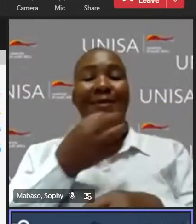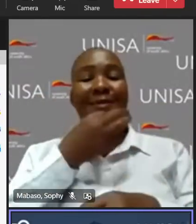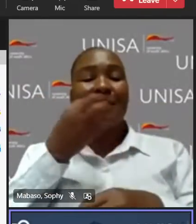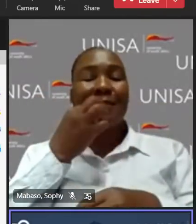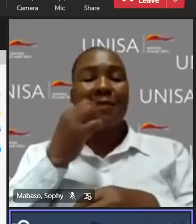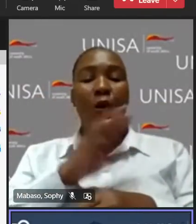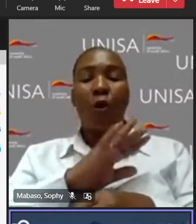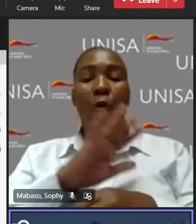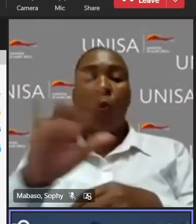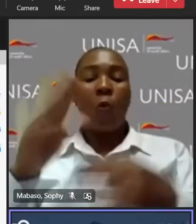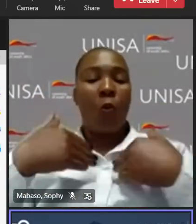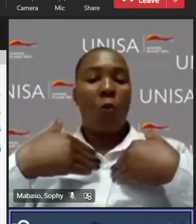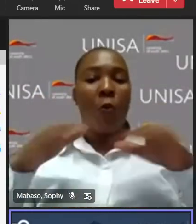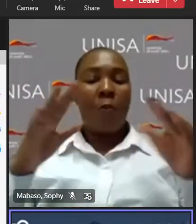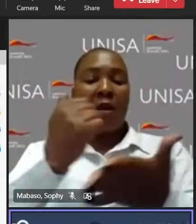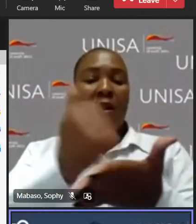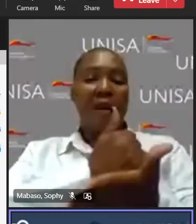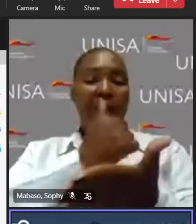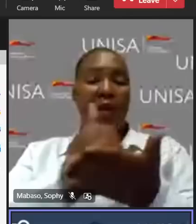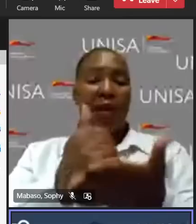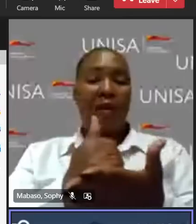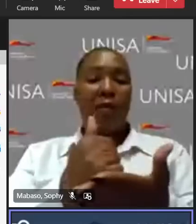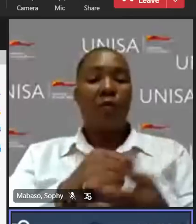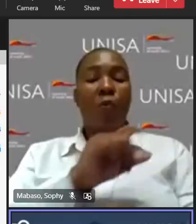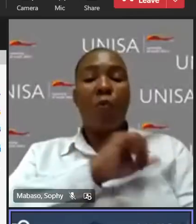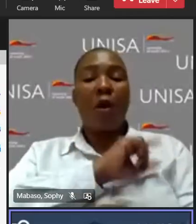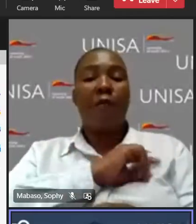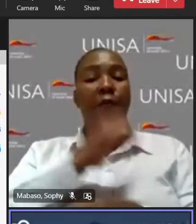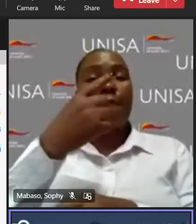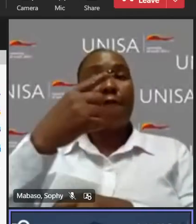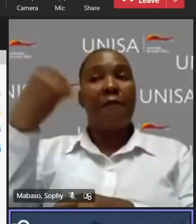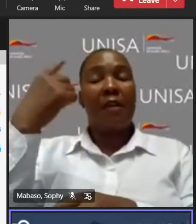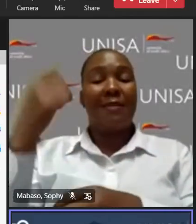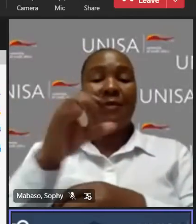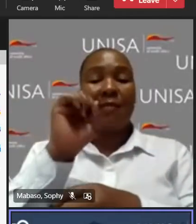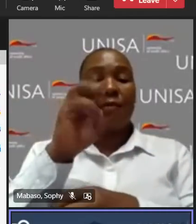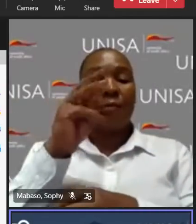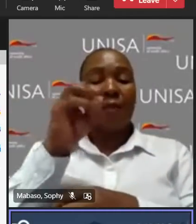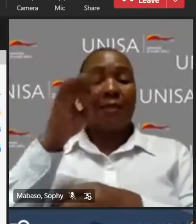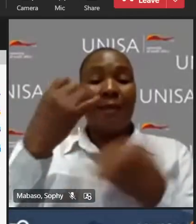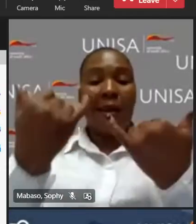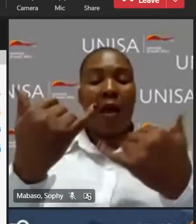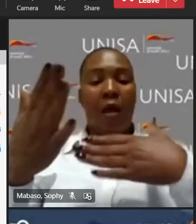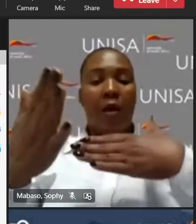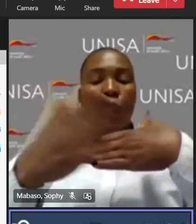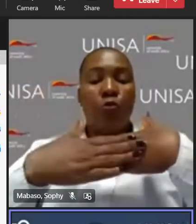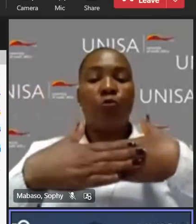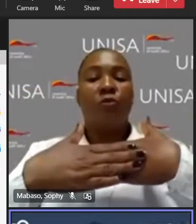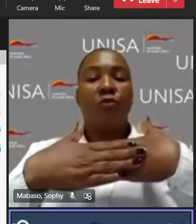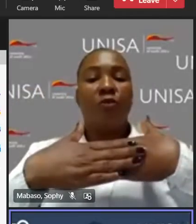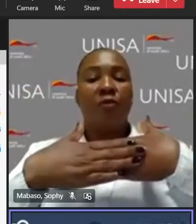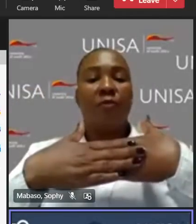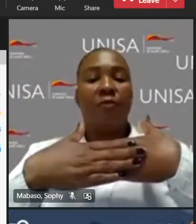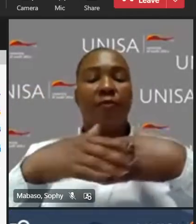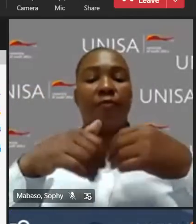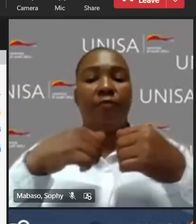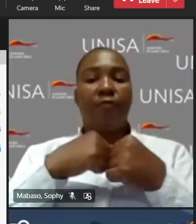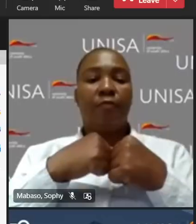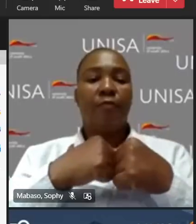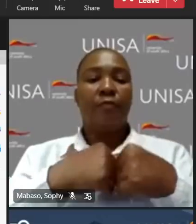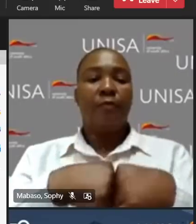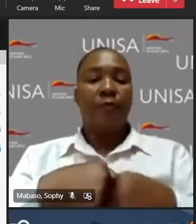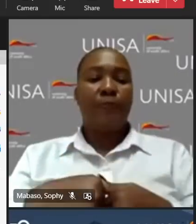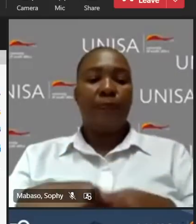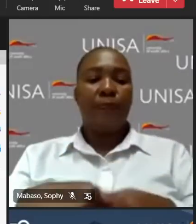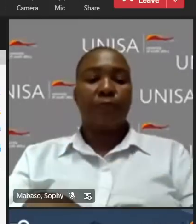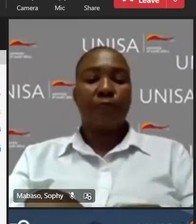right, because registration for first semester is actually closed. All right.